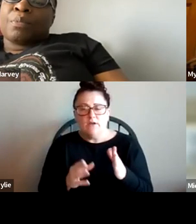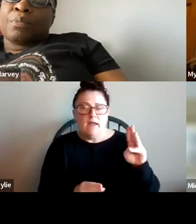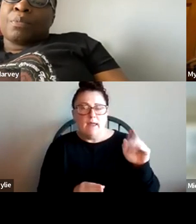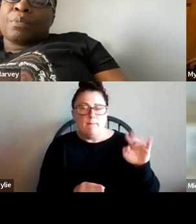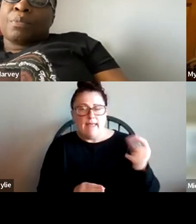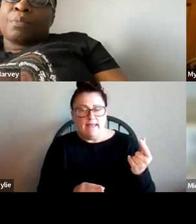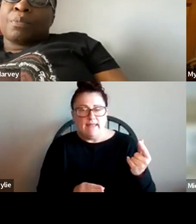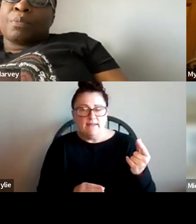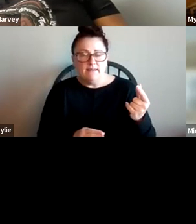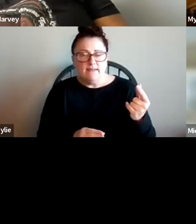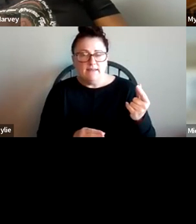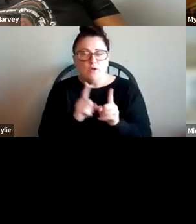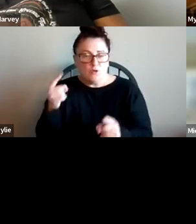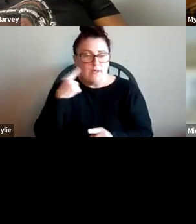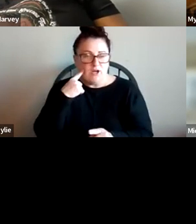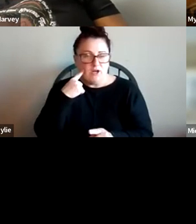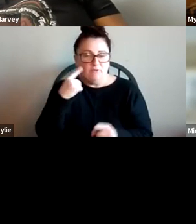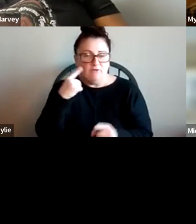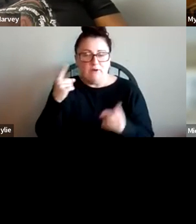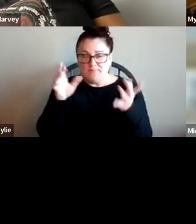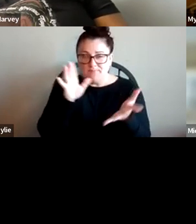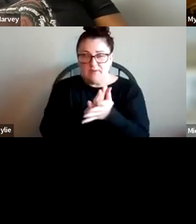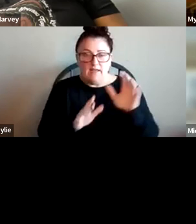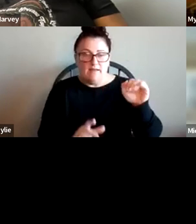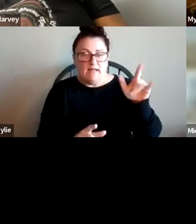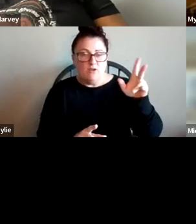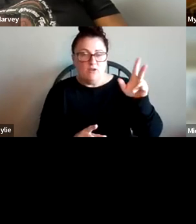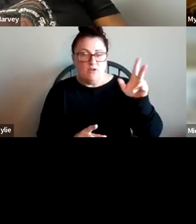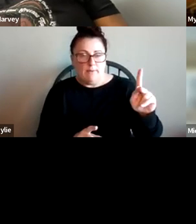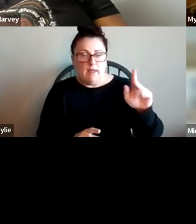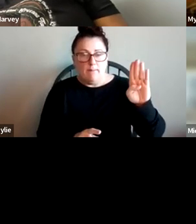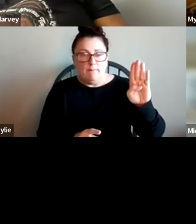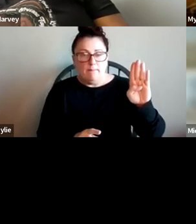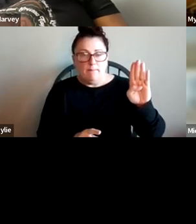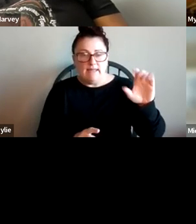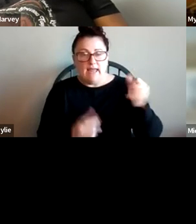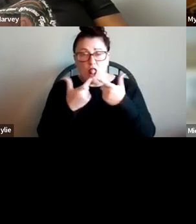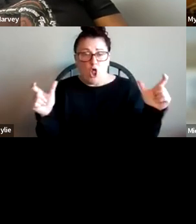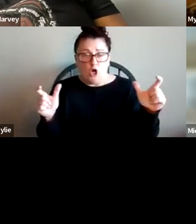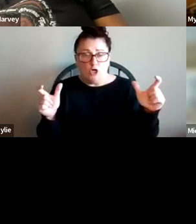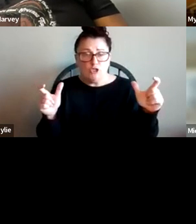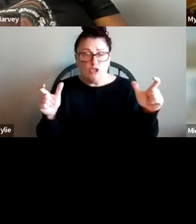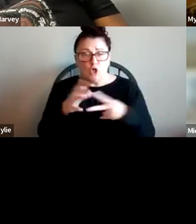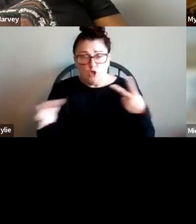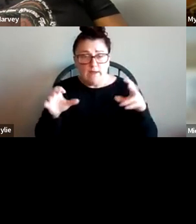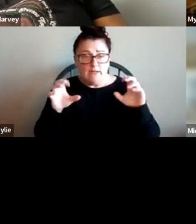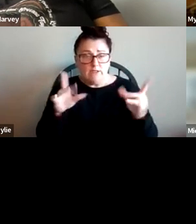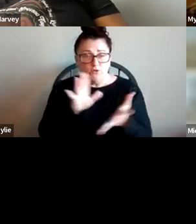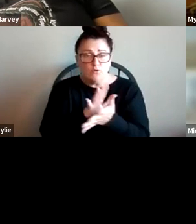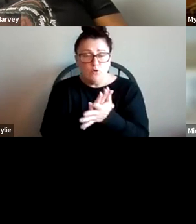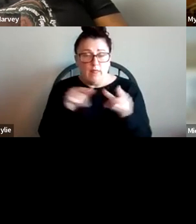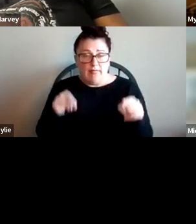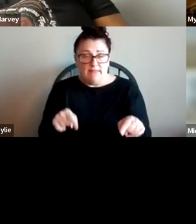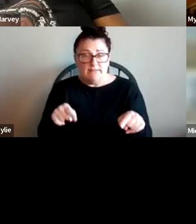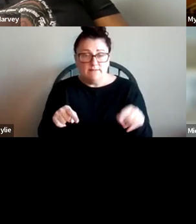and you will shortly hear from our head of school, Ms. Allison Ramick, BDEA is the largest alternative education school in this